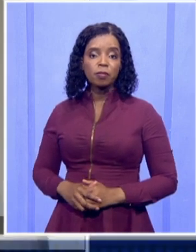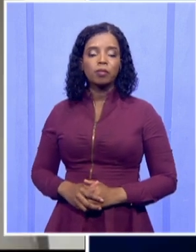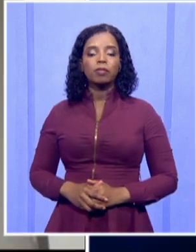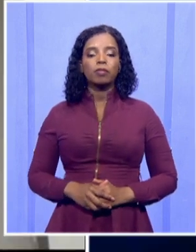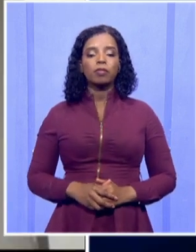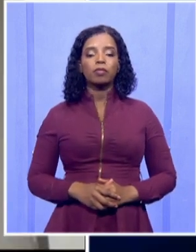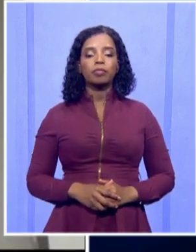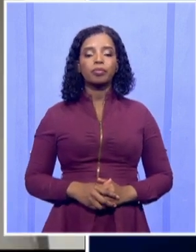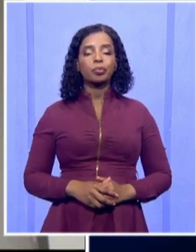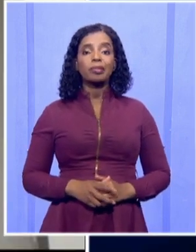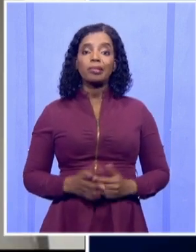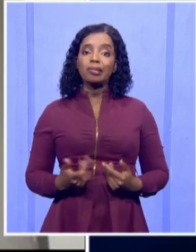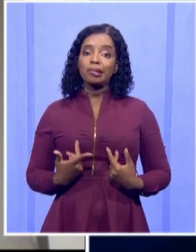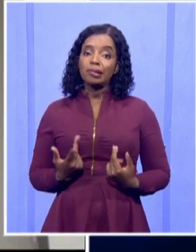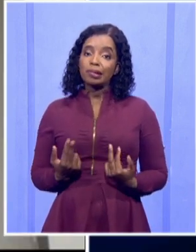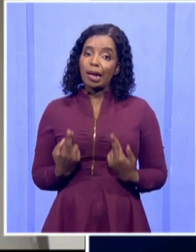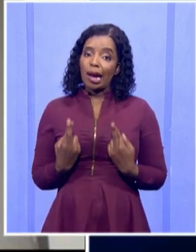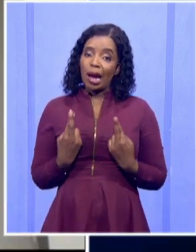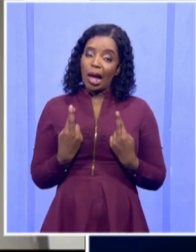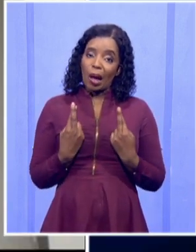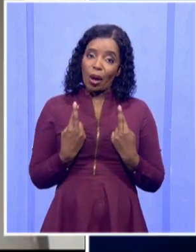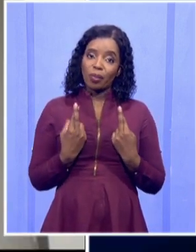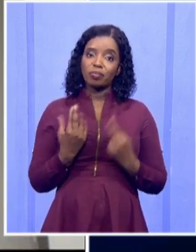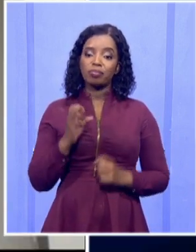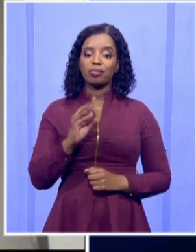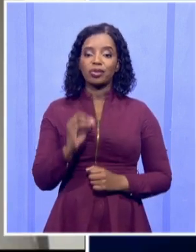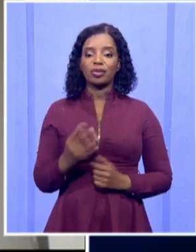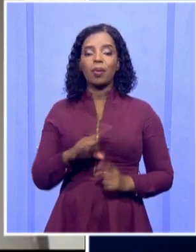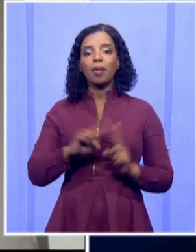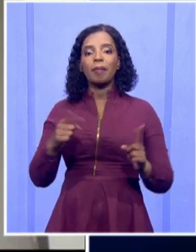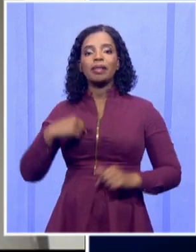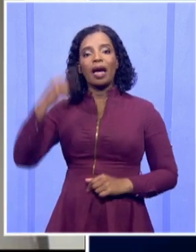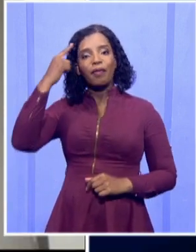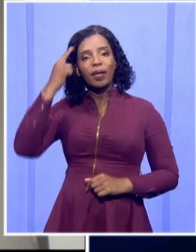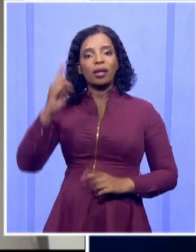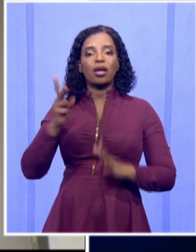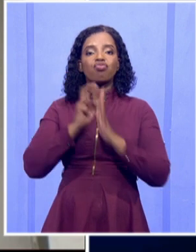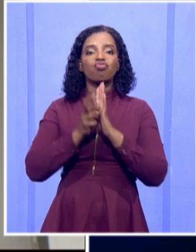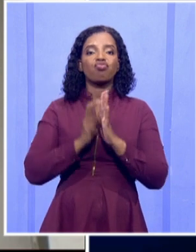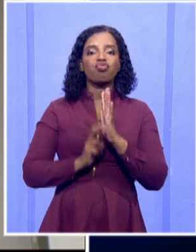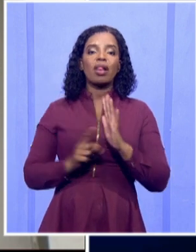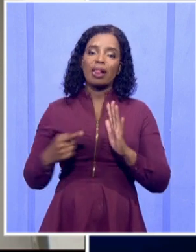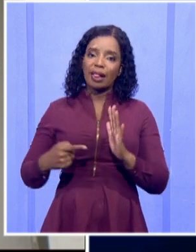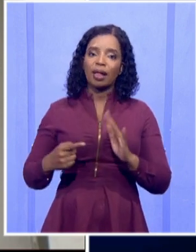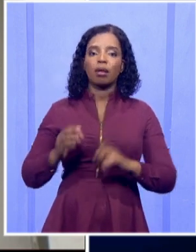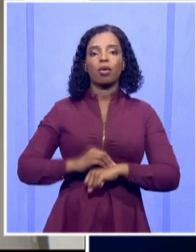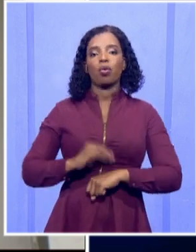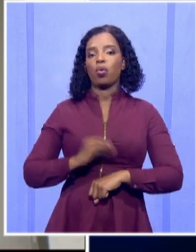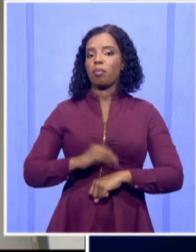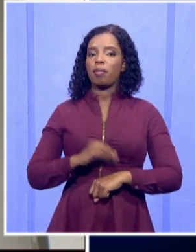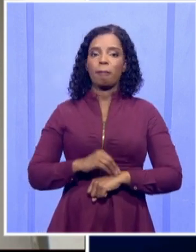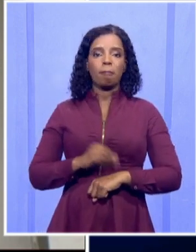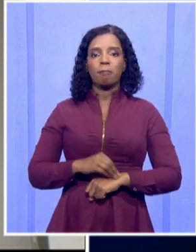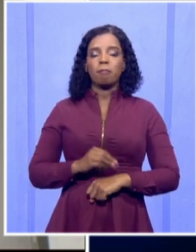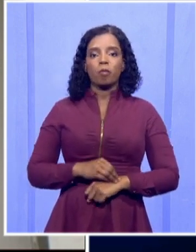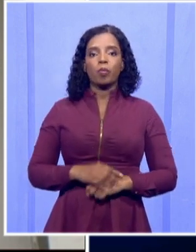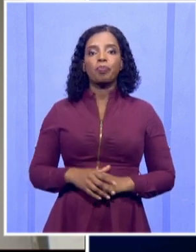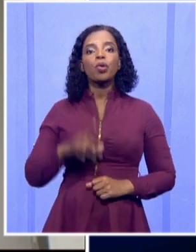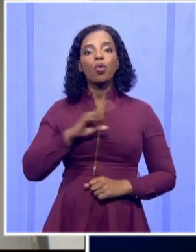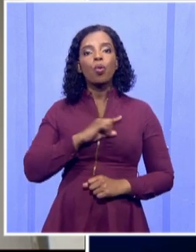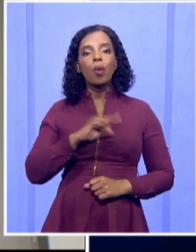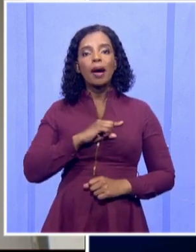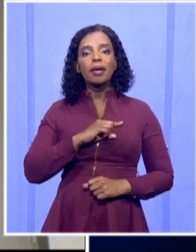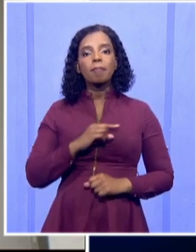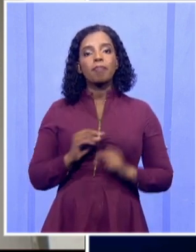I would hope so, but I think, the problem is this rule, and the panel is a very legal